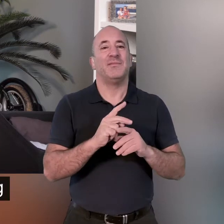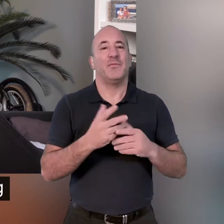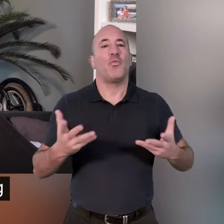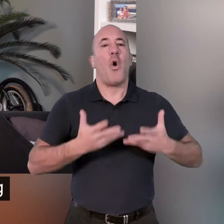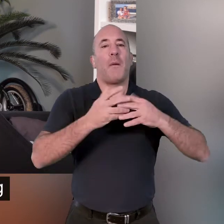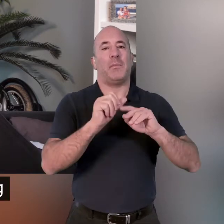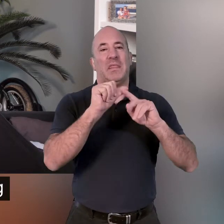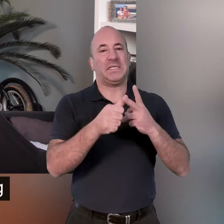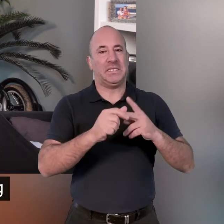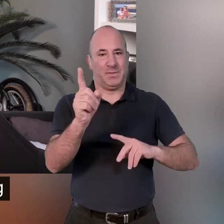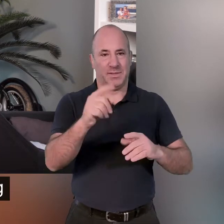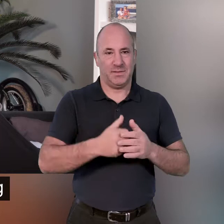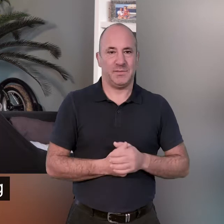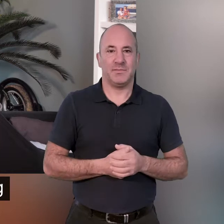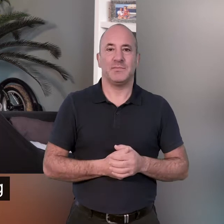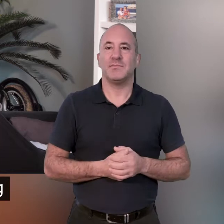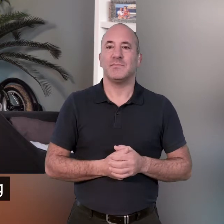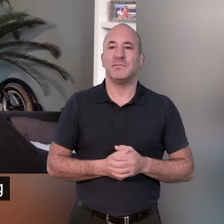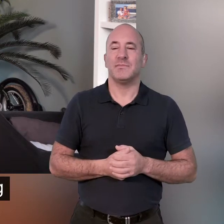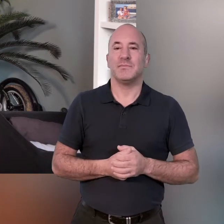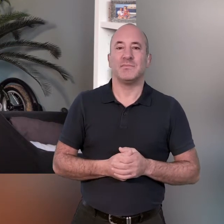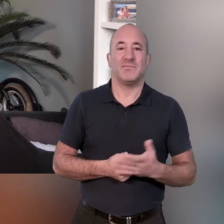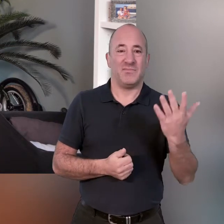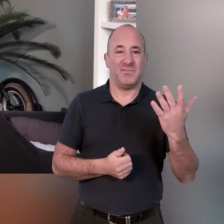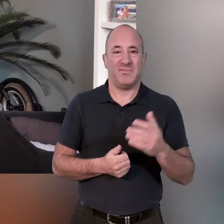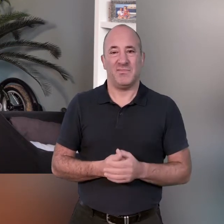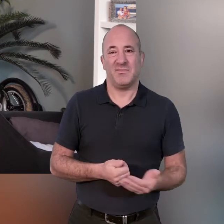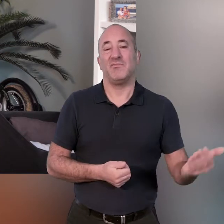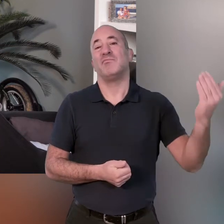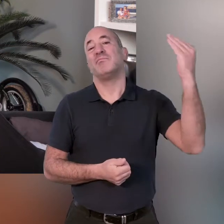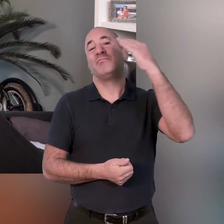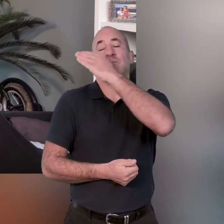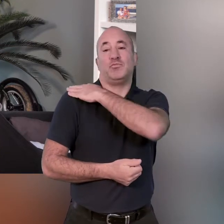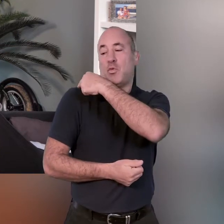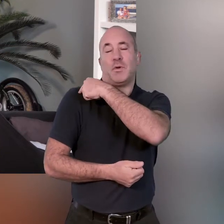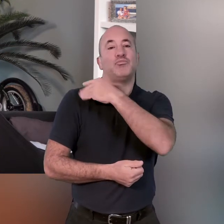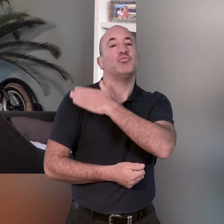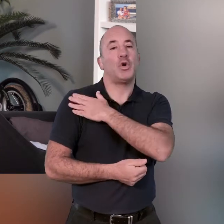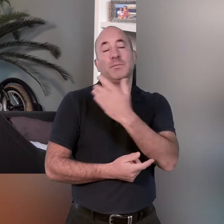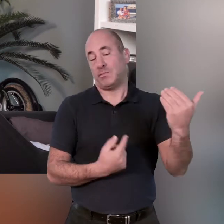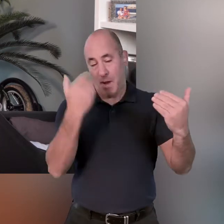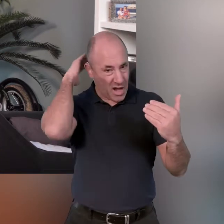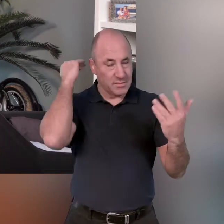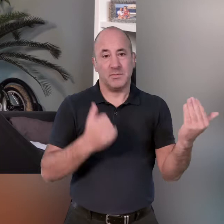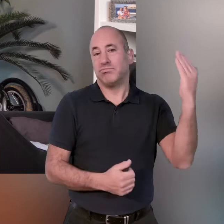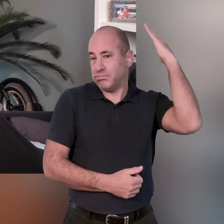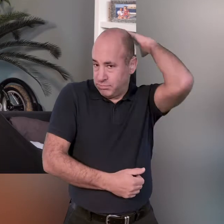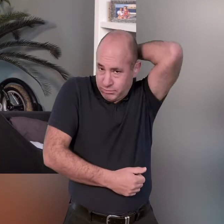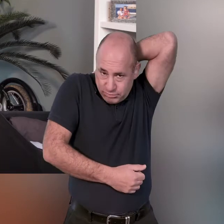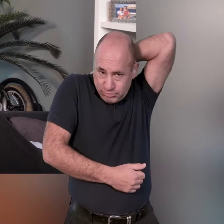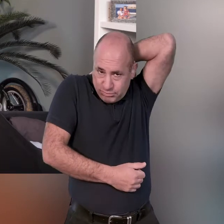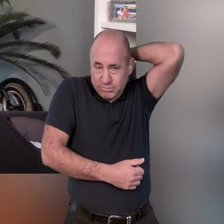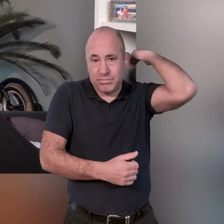Okay, the second exercise we're going to be doing here for the warm-up is taking one hand, going up over your head and then down, touching the opposite shoulder as